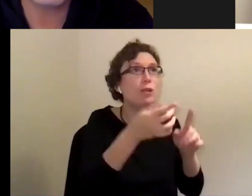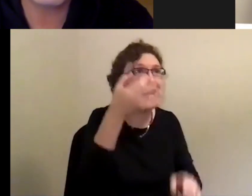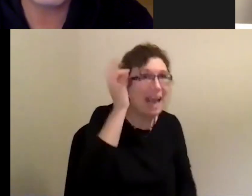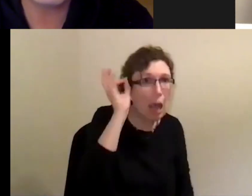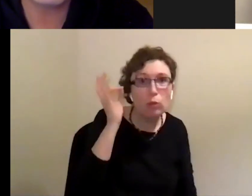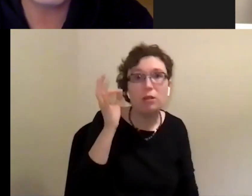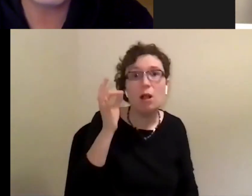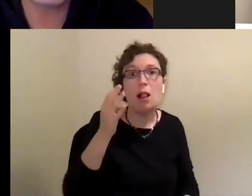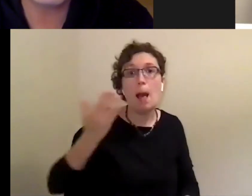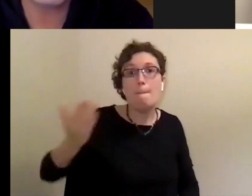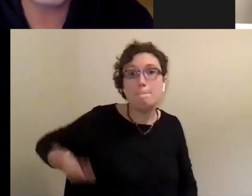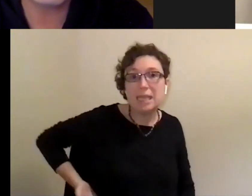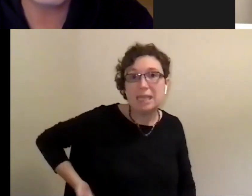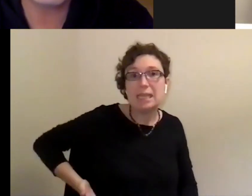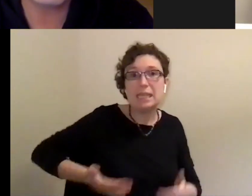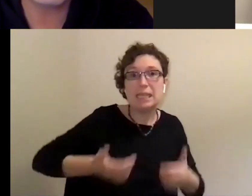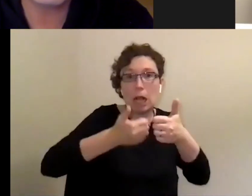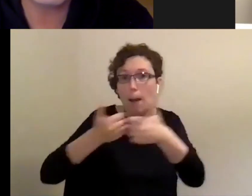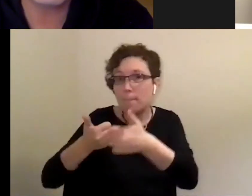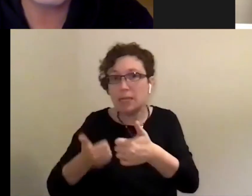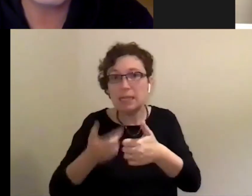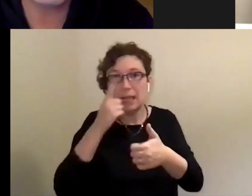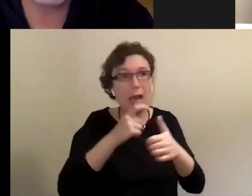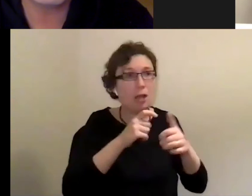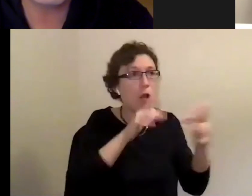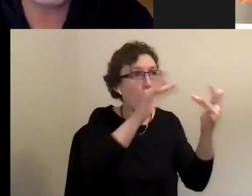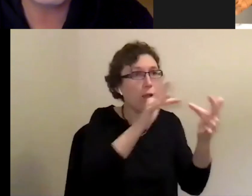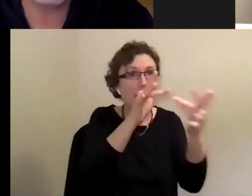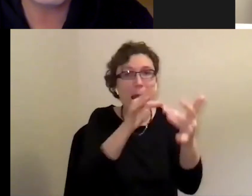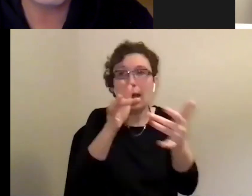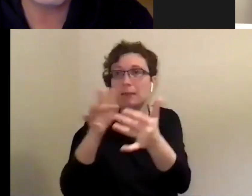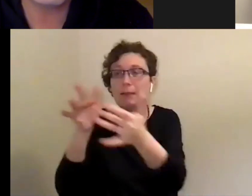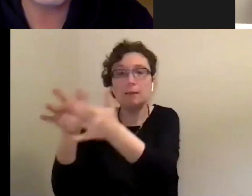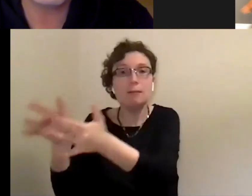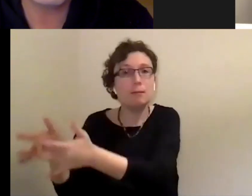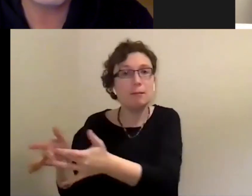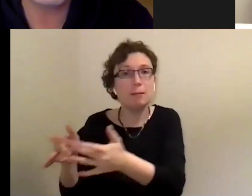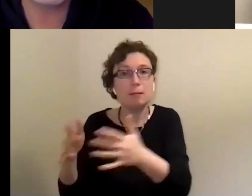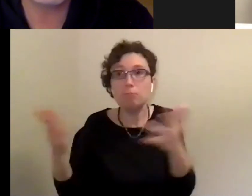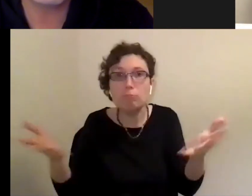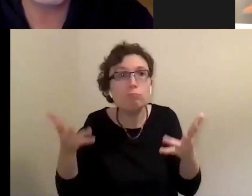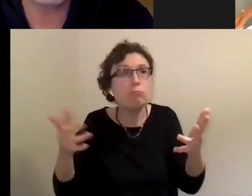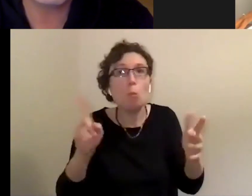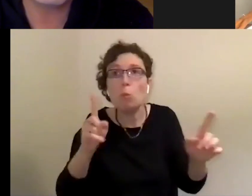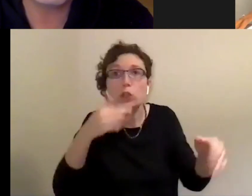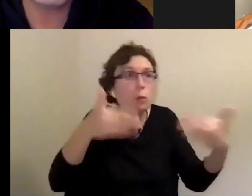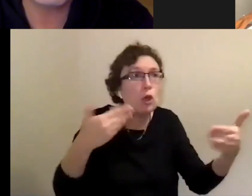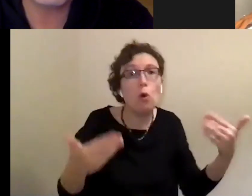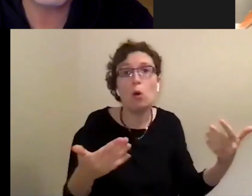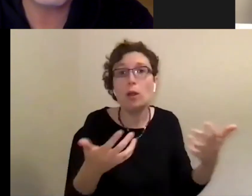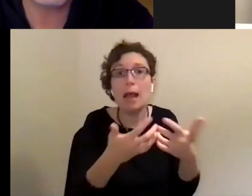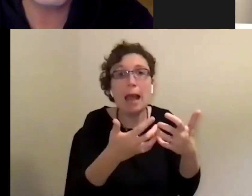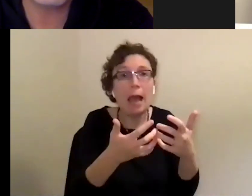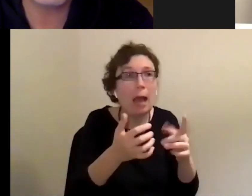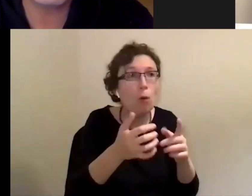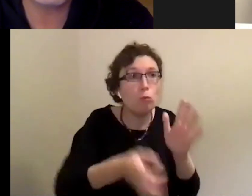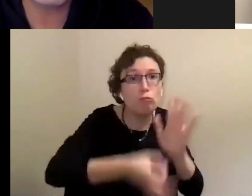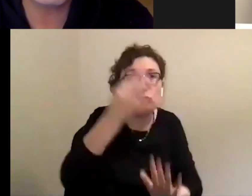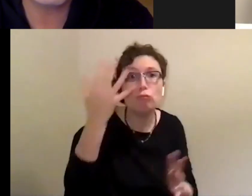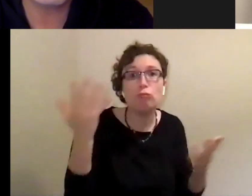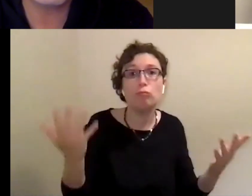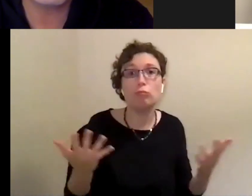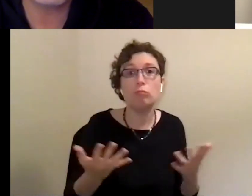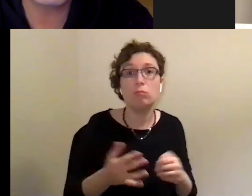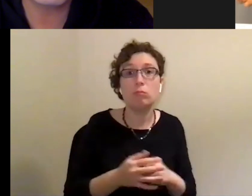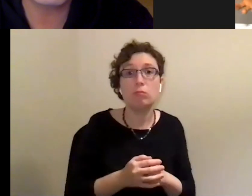You don't need to be there necessarily with a sign, because a lot of people that did turn up to the protest, they aren't activists.